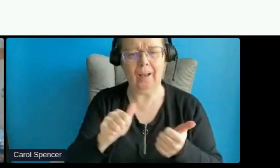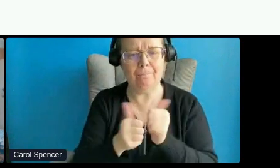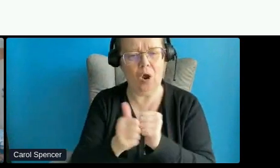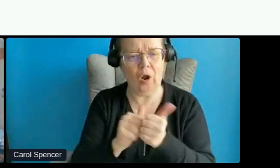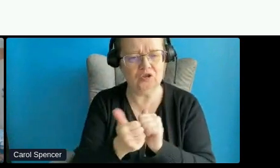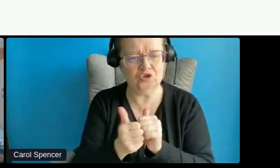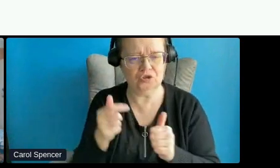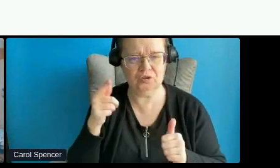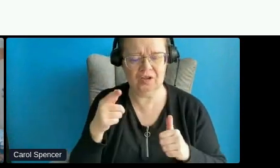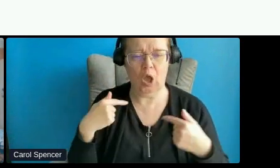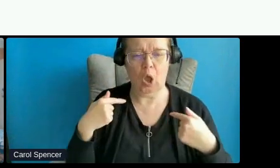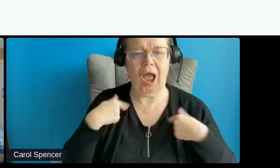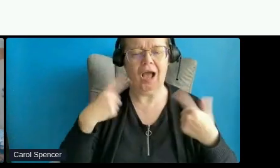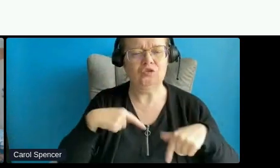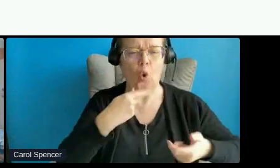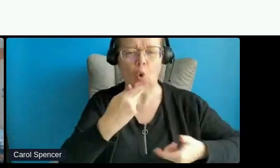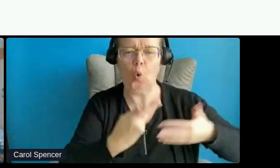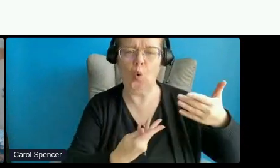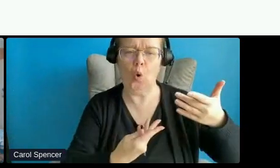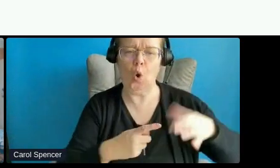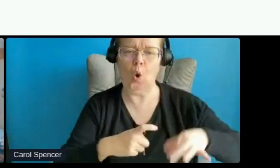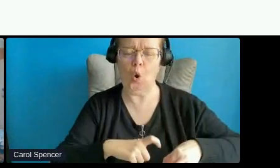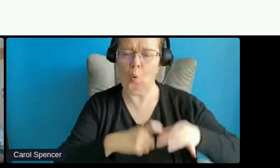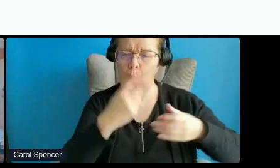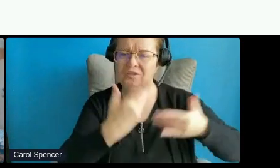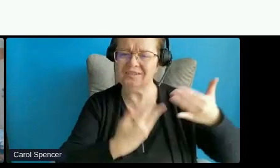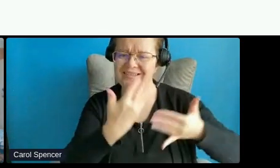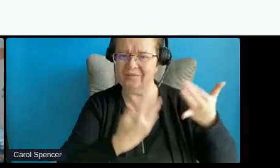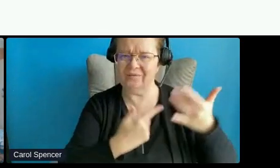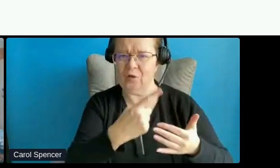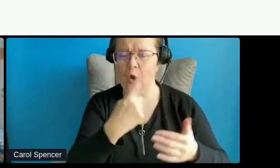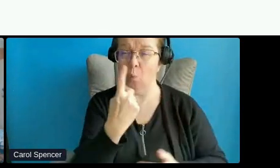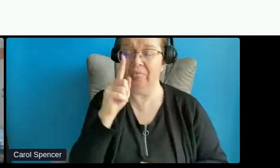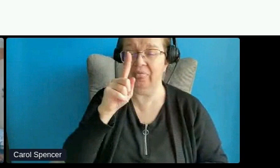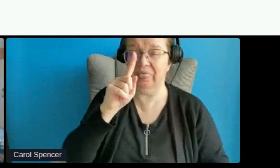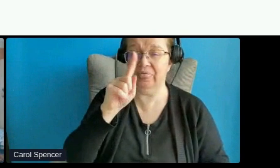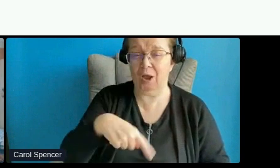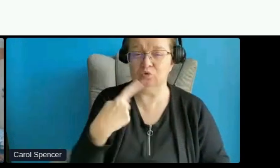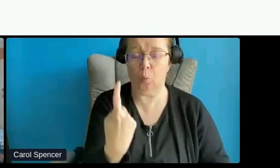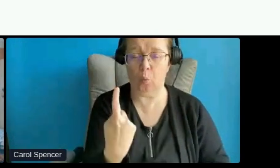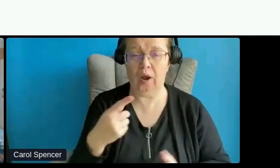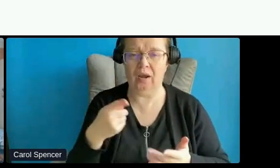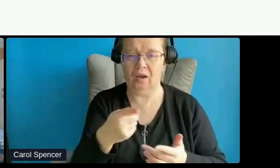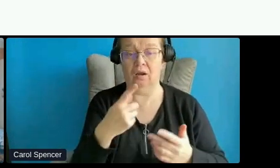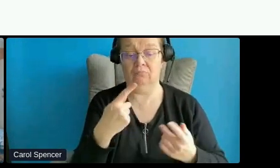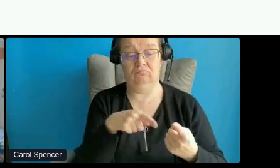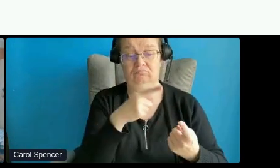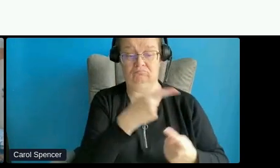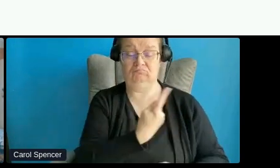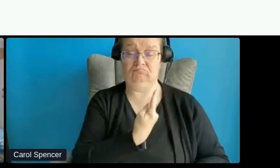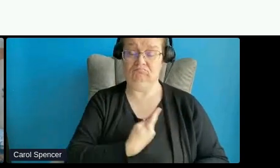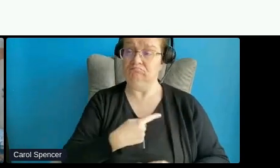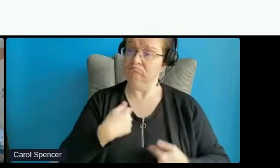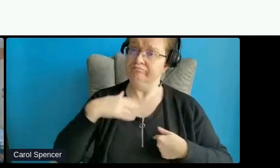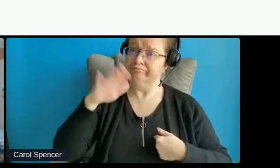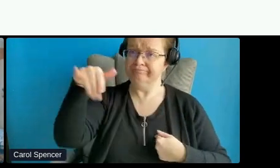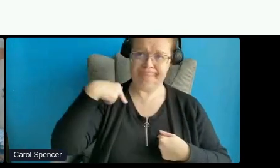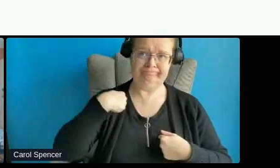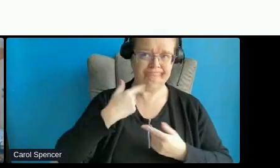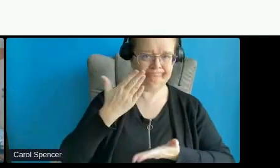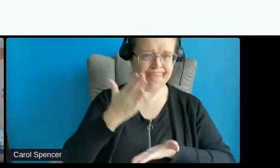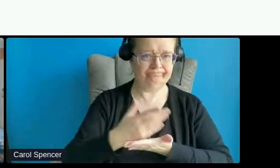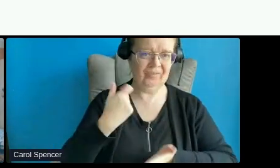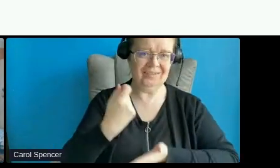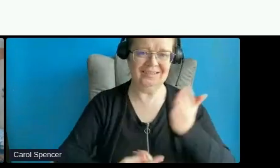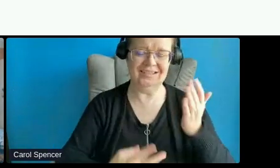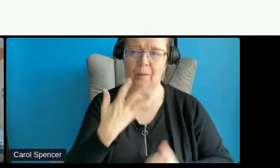a quantitative survey with 1,001 respondents, 457 of whom identified as disabled. We did